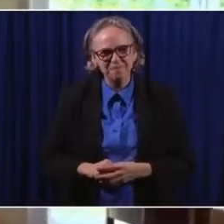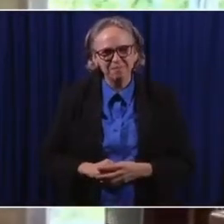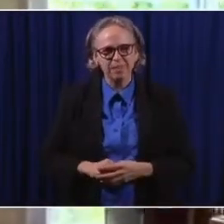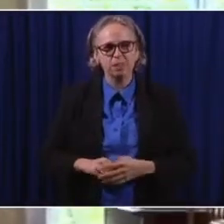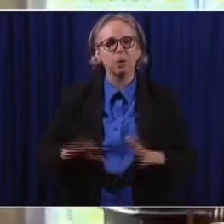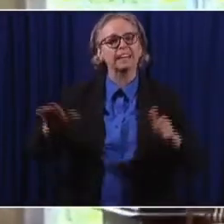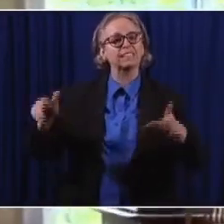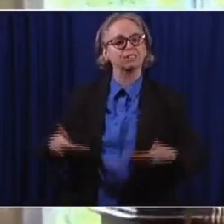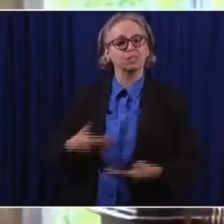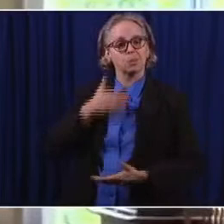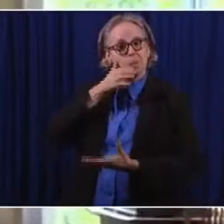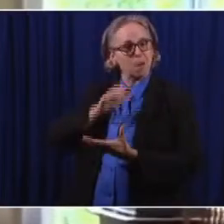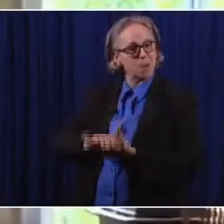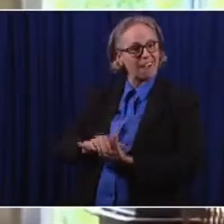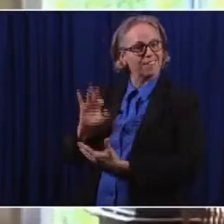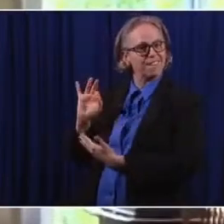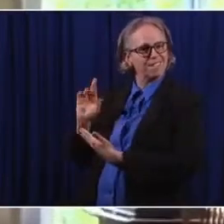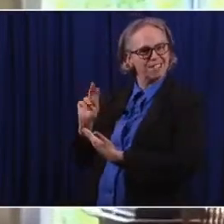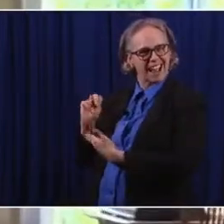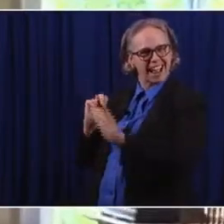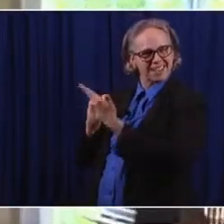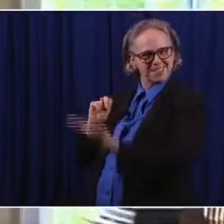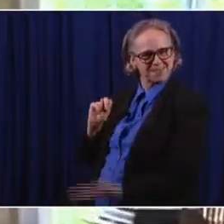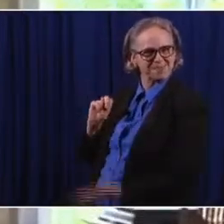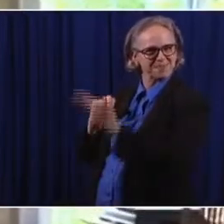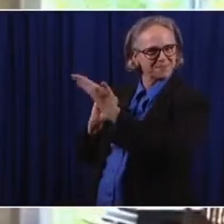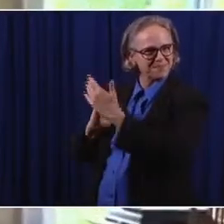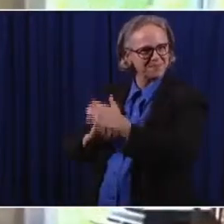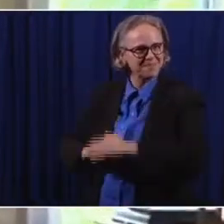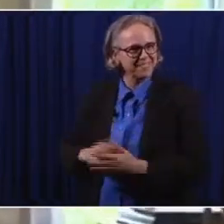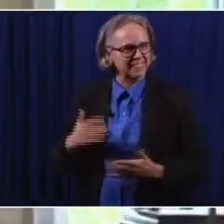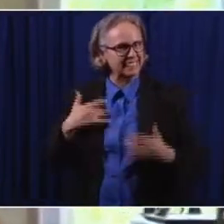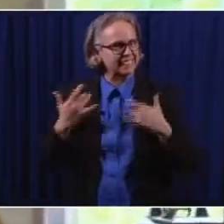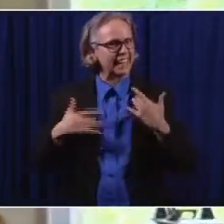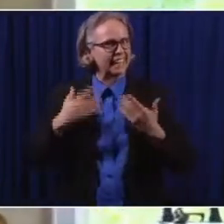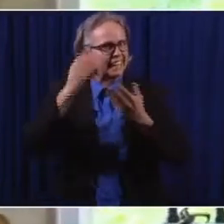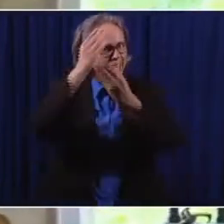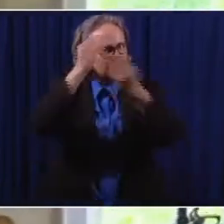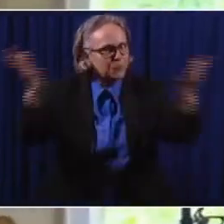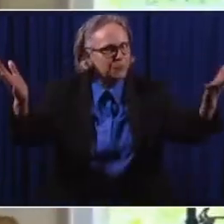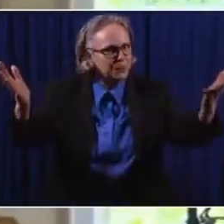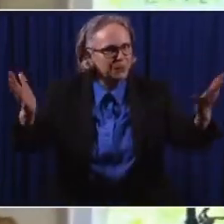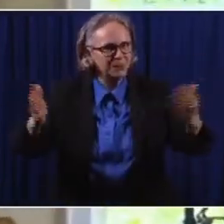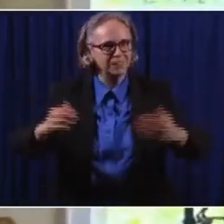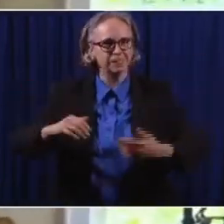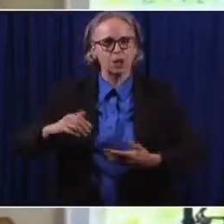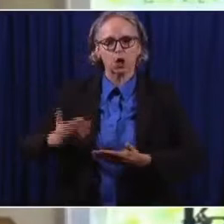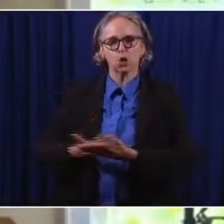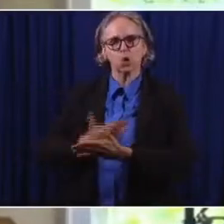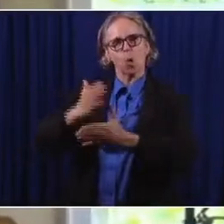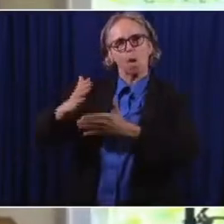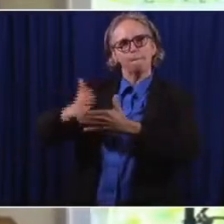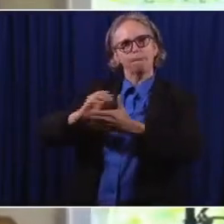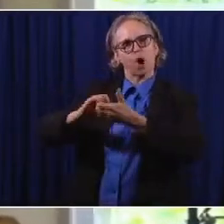who really has, I think, some exciting news about a new partnership. Fran?